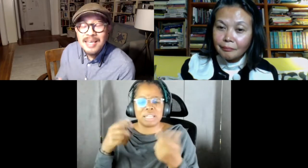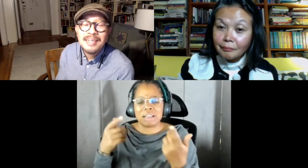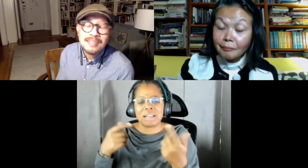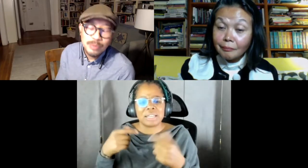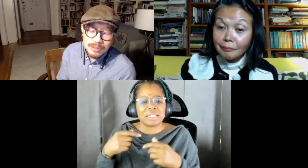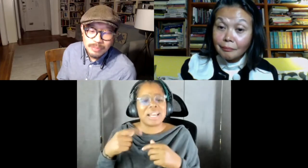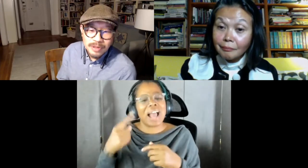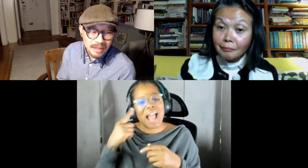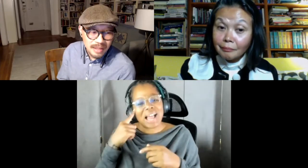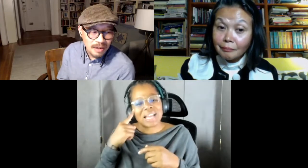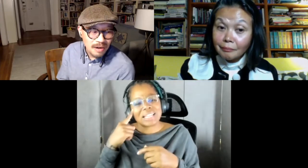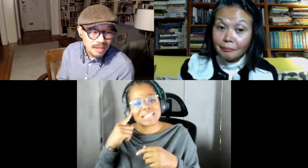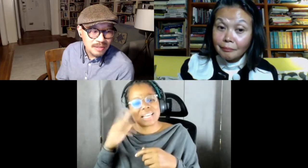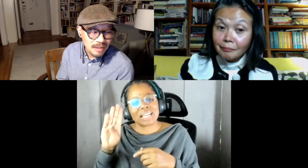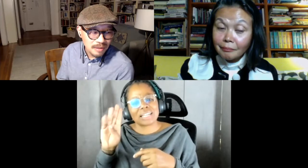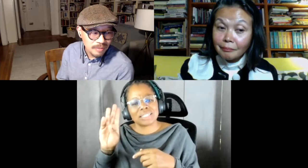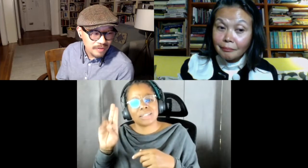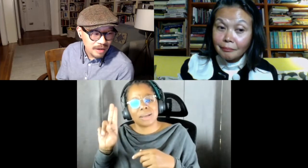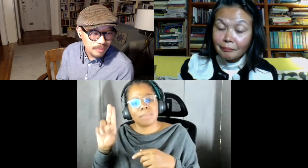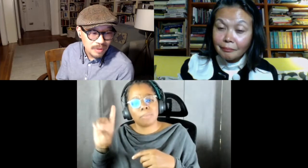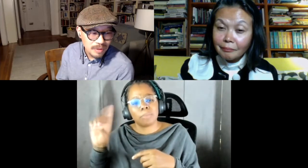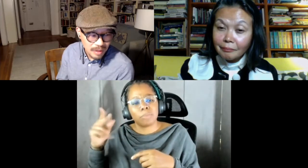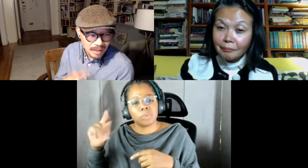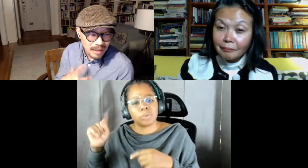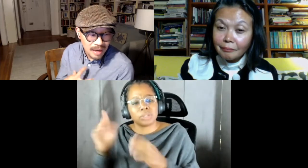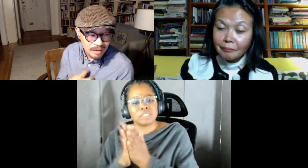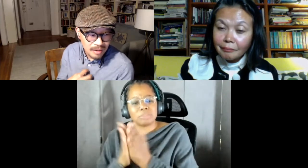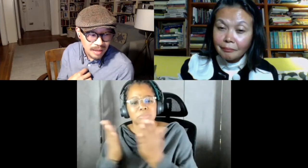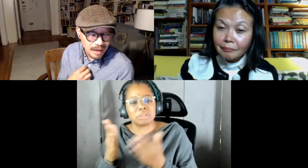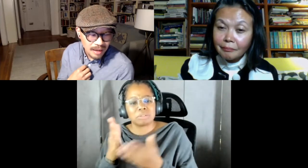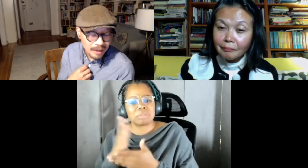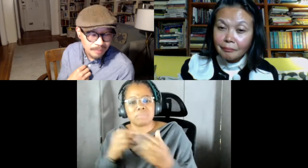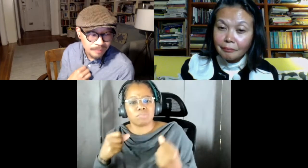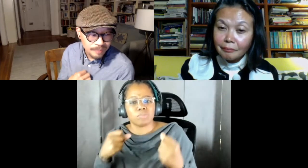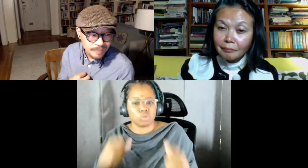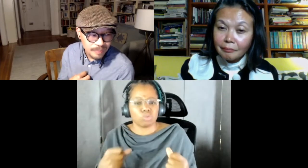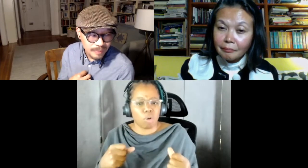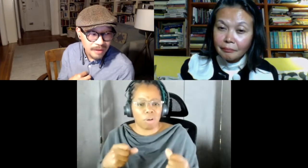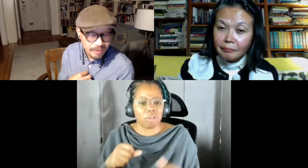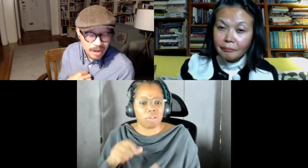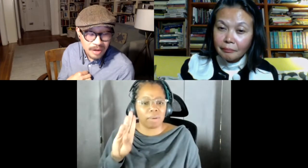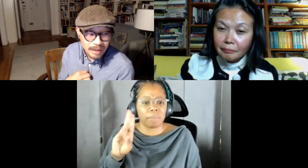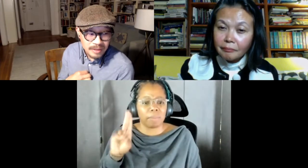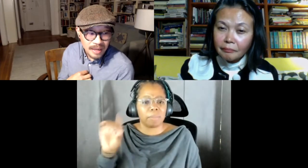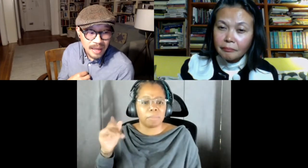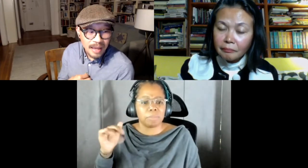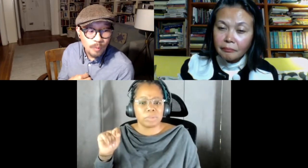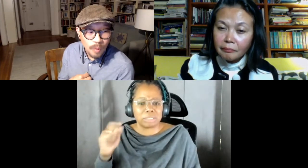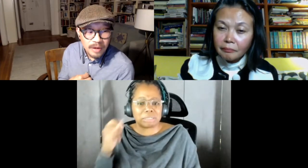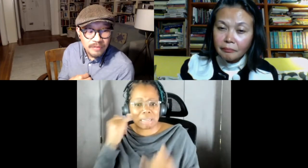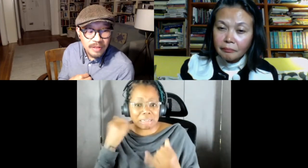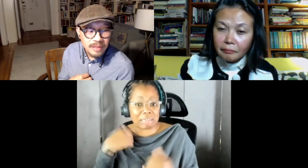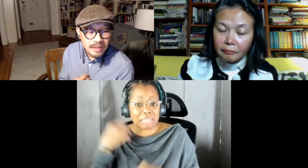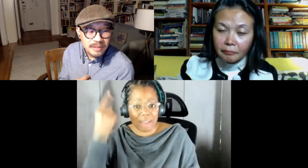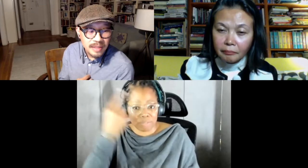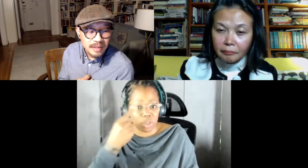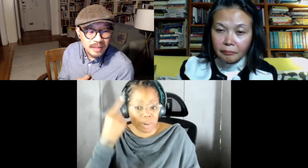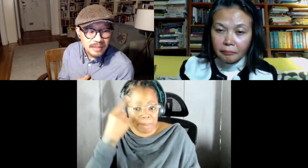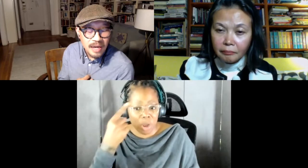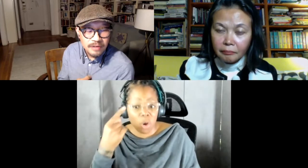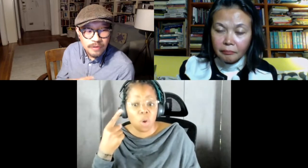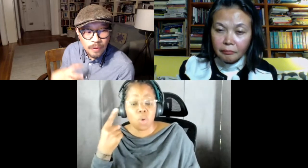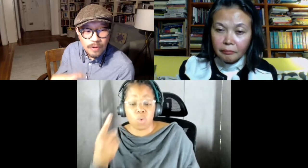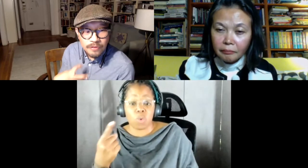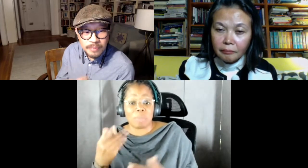I think it is a Buddhist book, and there are things that are very Buddhist that I have thought about. And one of the things that